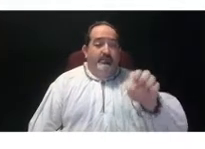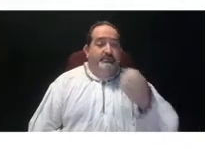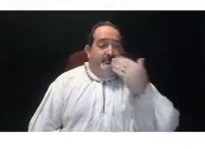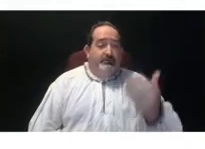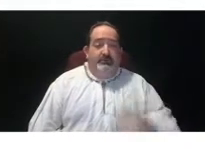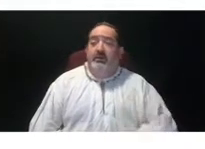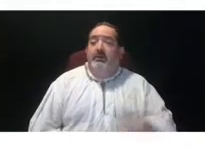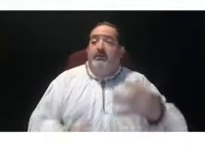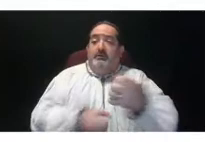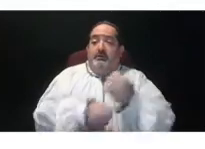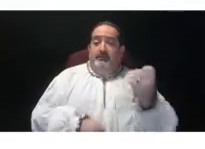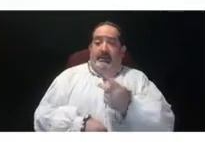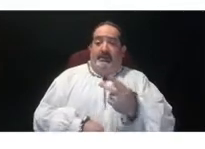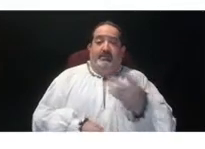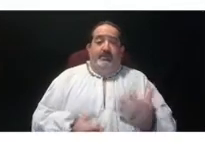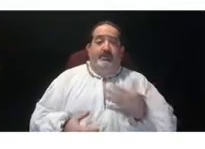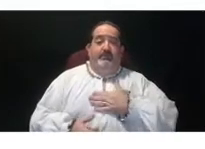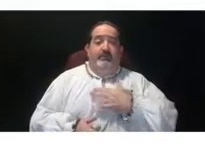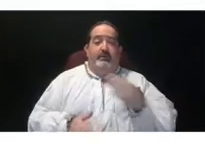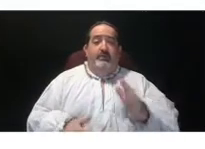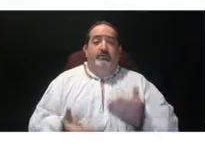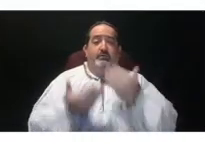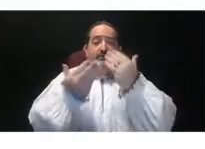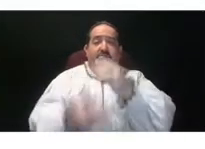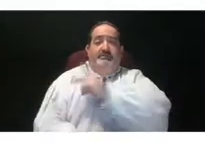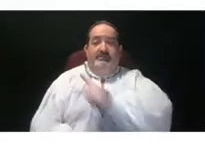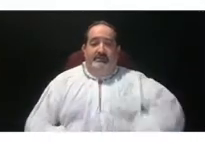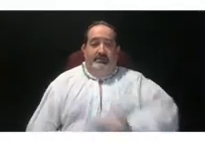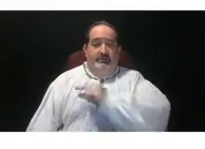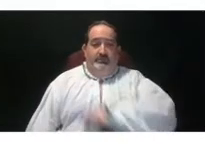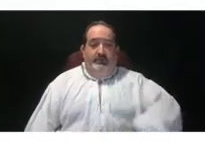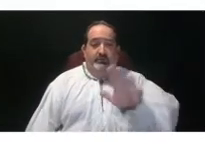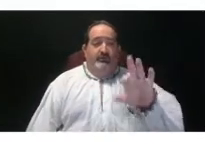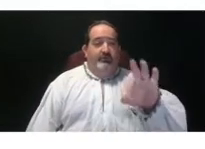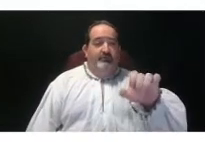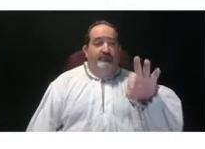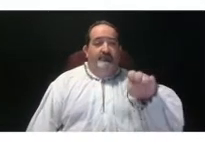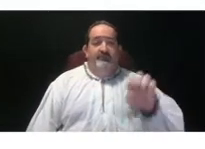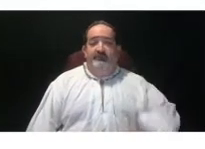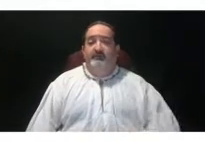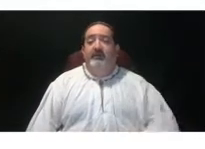Receive back then, my gracious king and queen, your fief. And may you